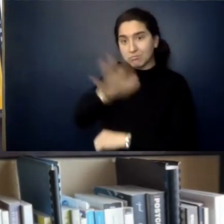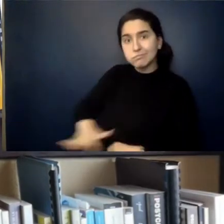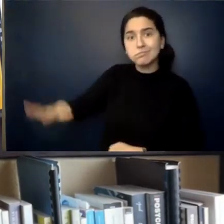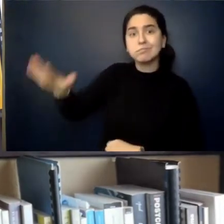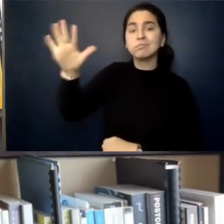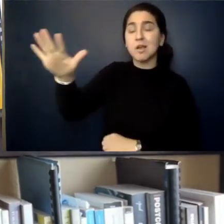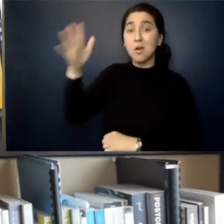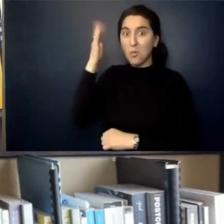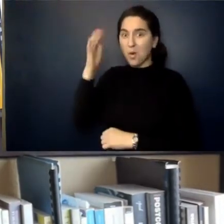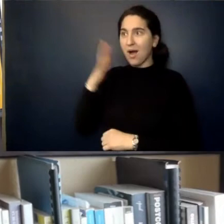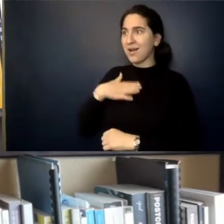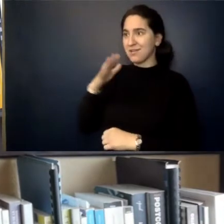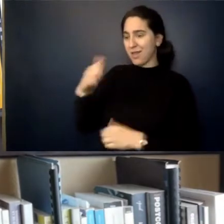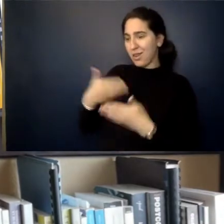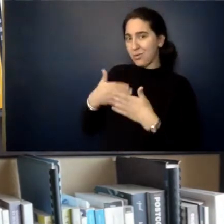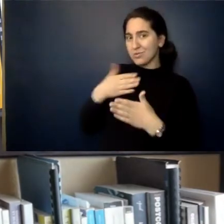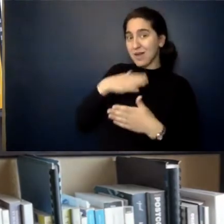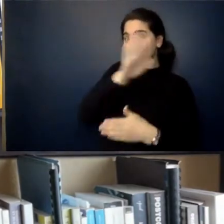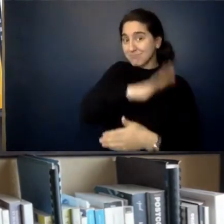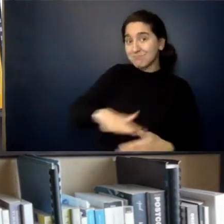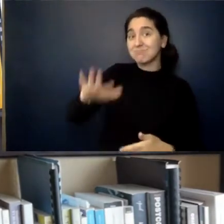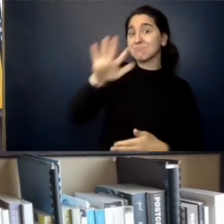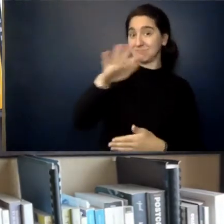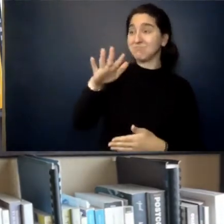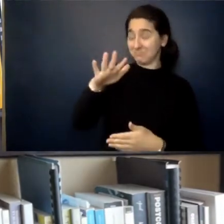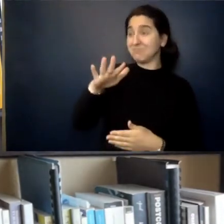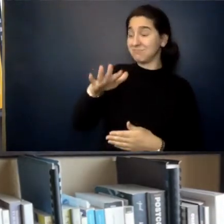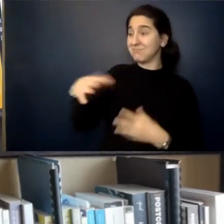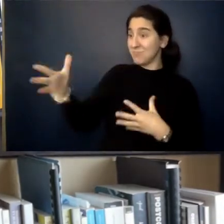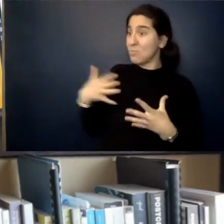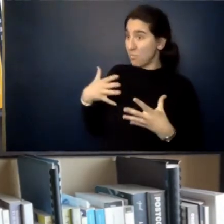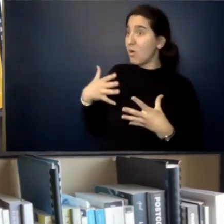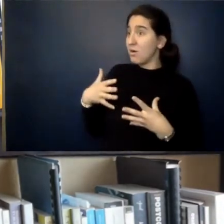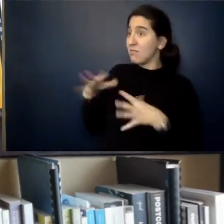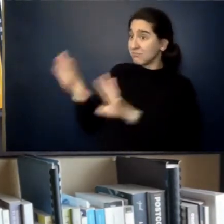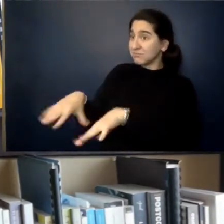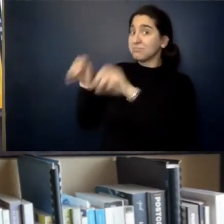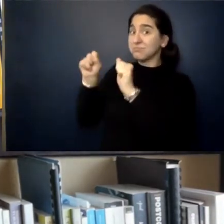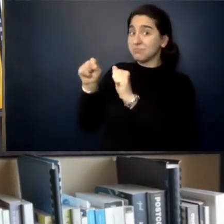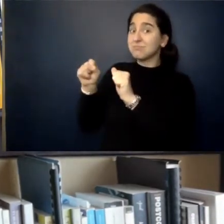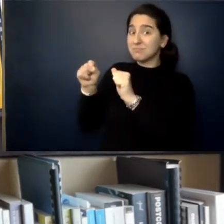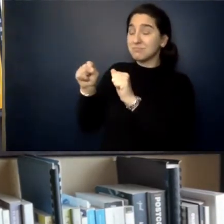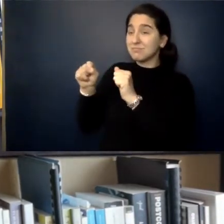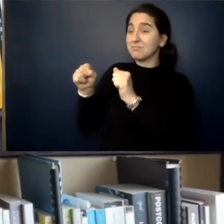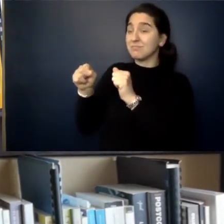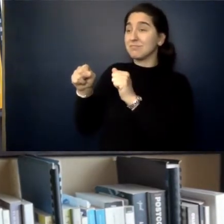The king went to Naboth vineyard,